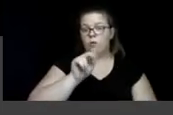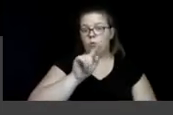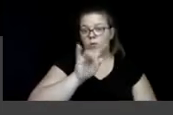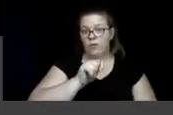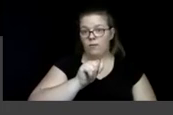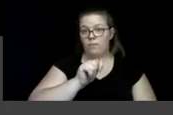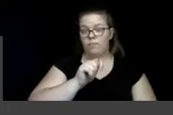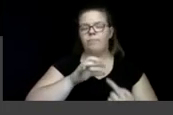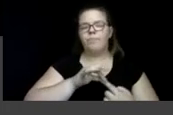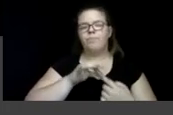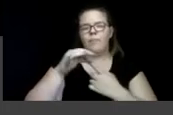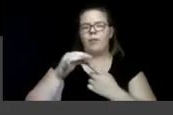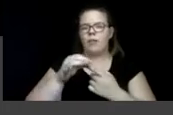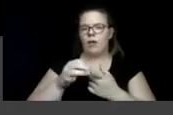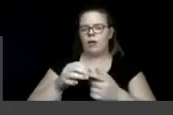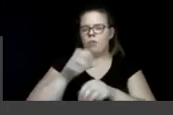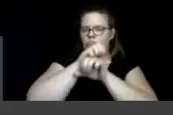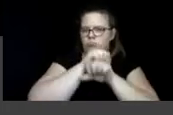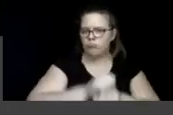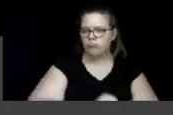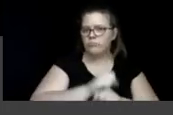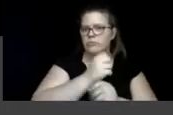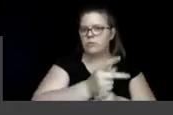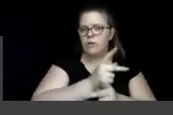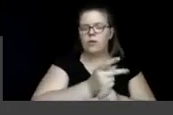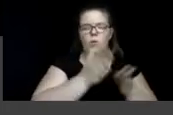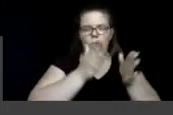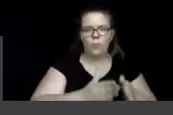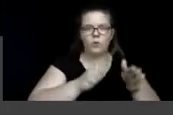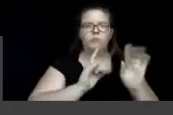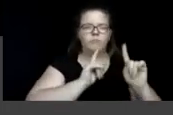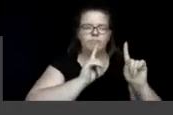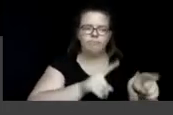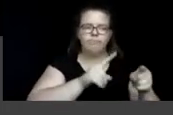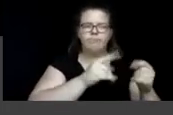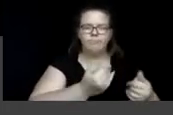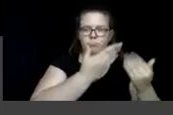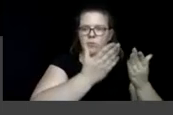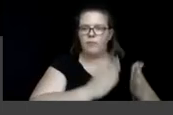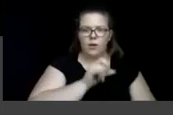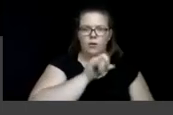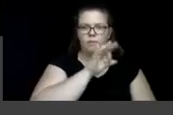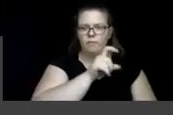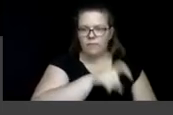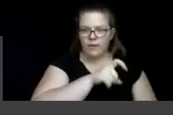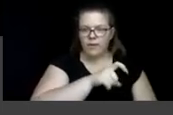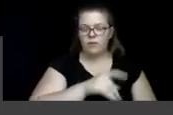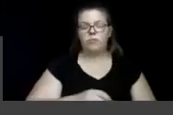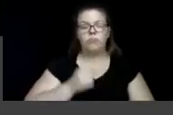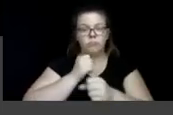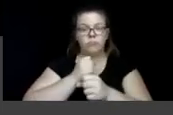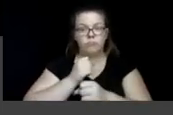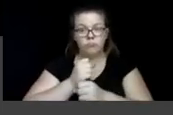unlike traditional care where a person would go to the provider only when needed, once a